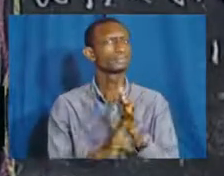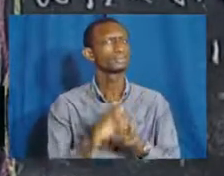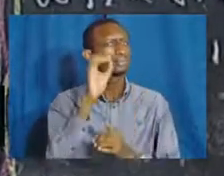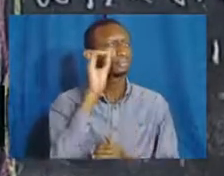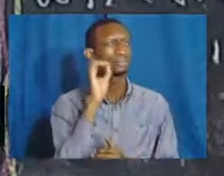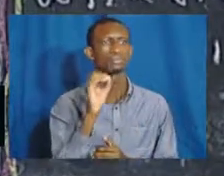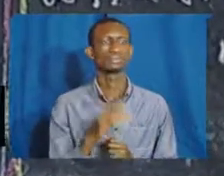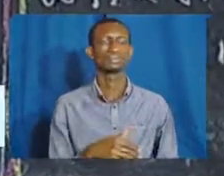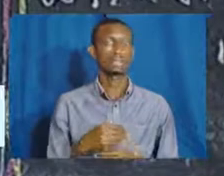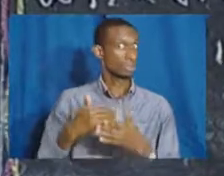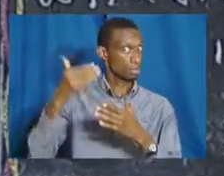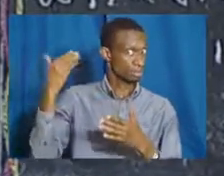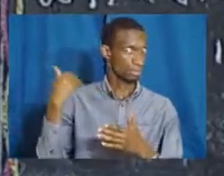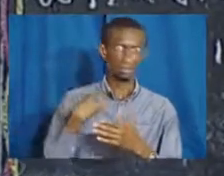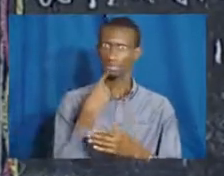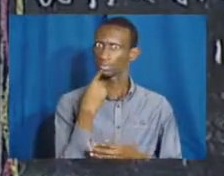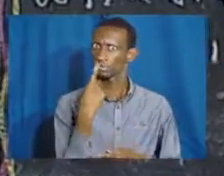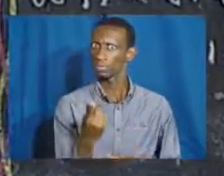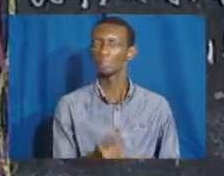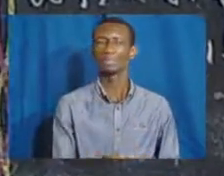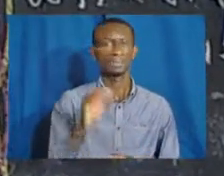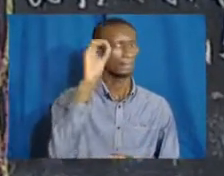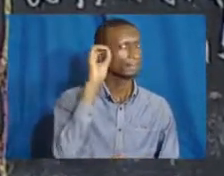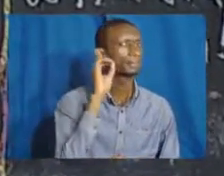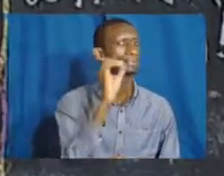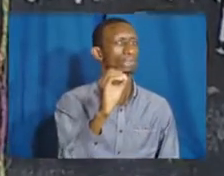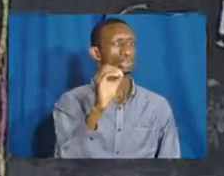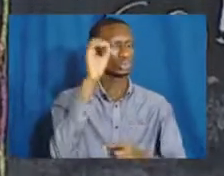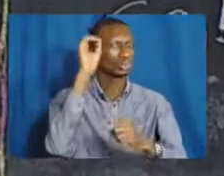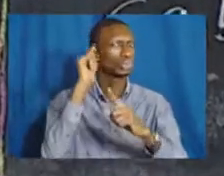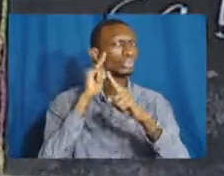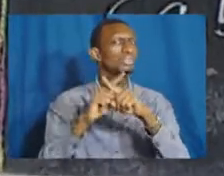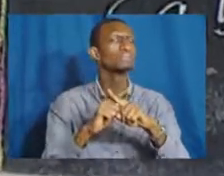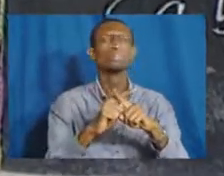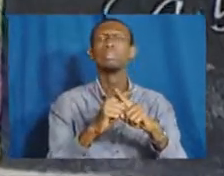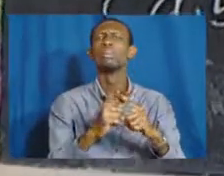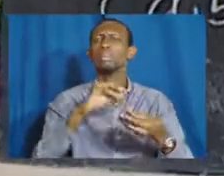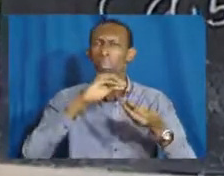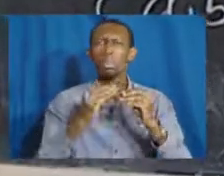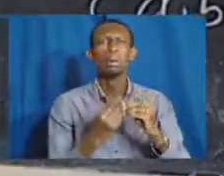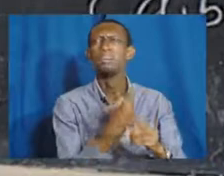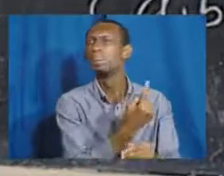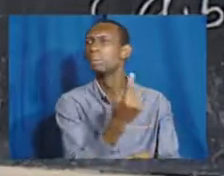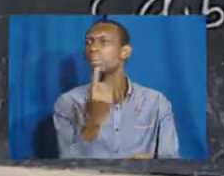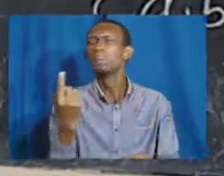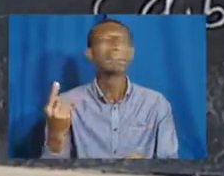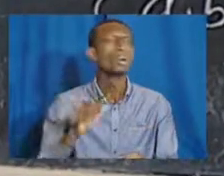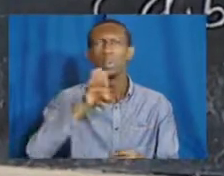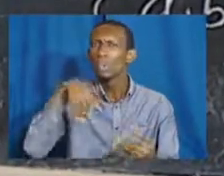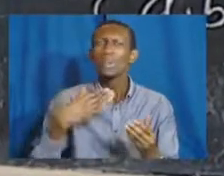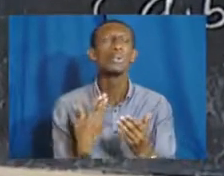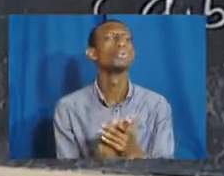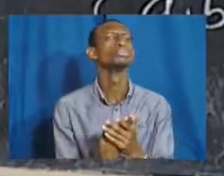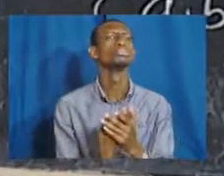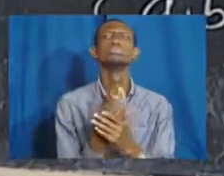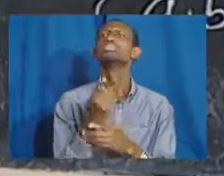And as I said before, zero times any real number, X, this